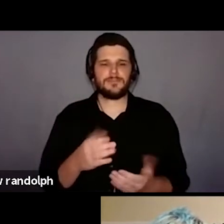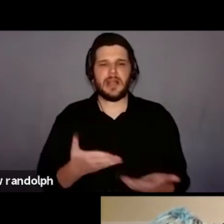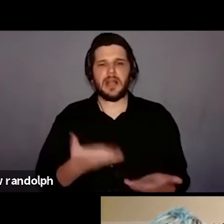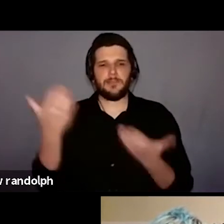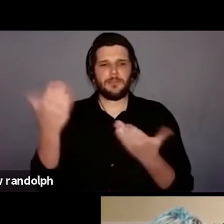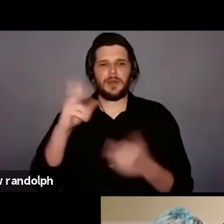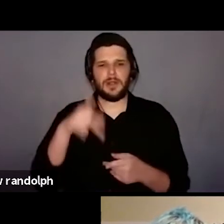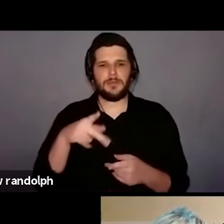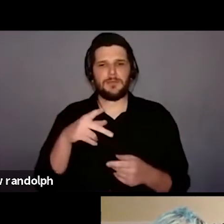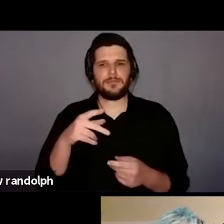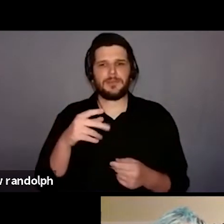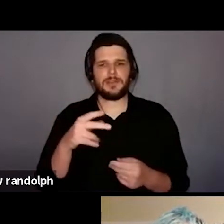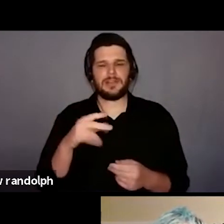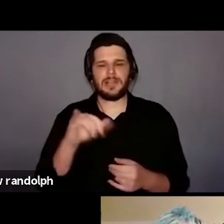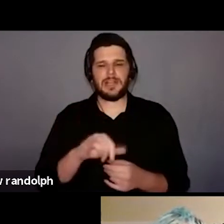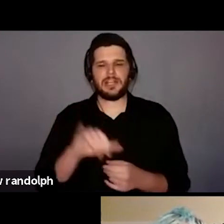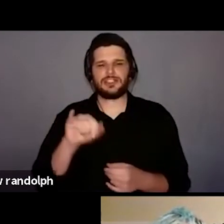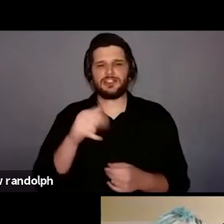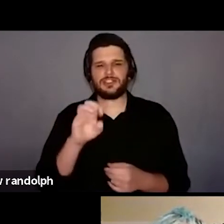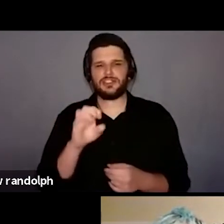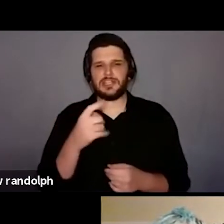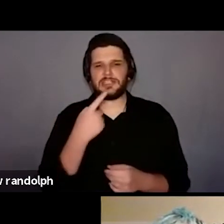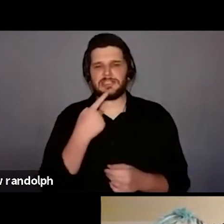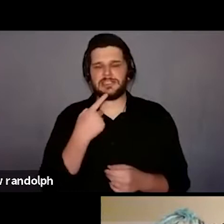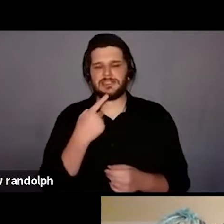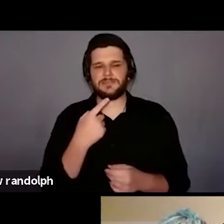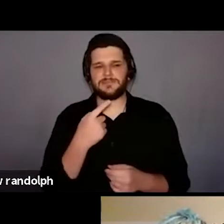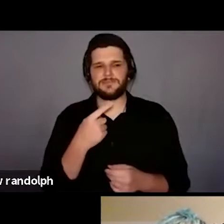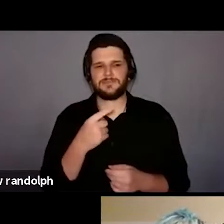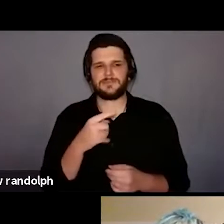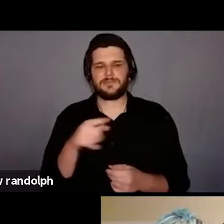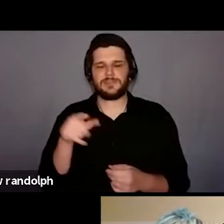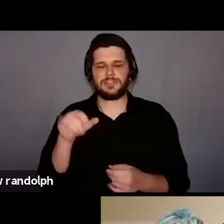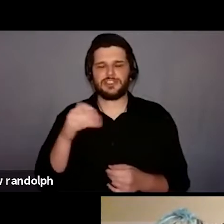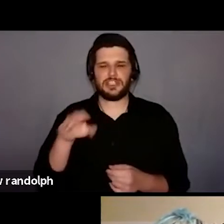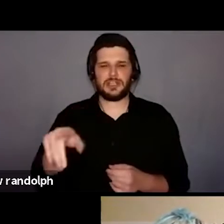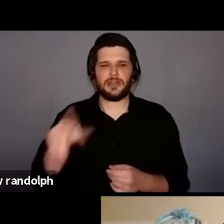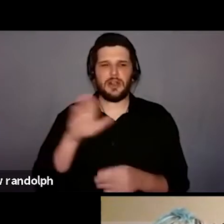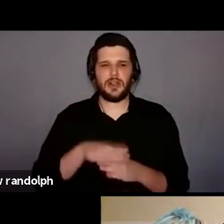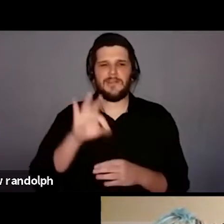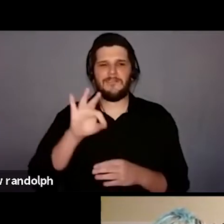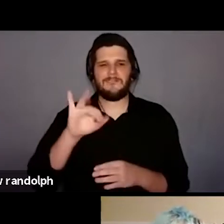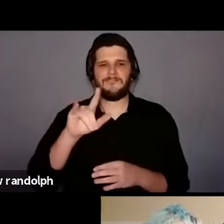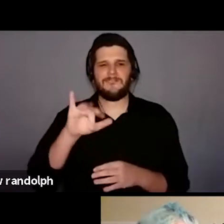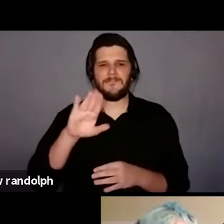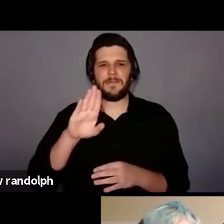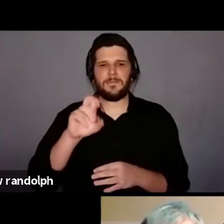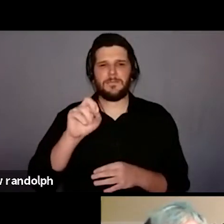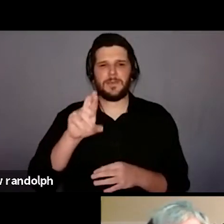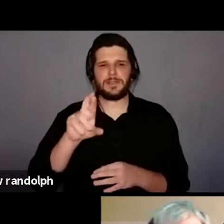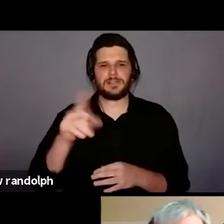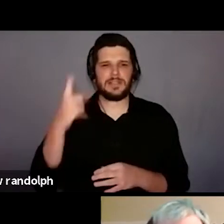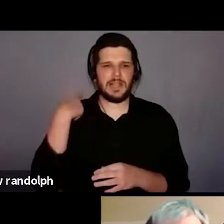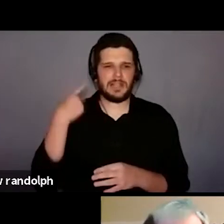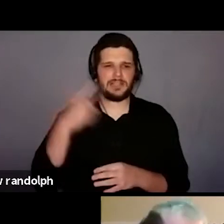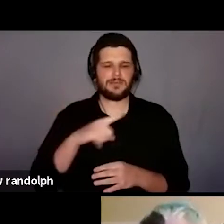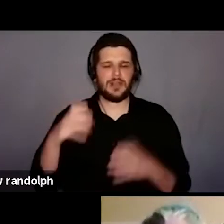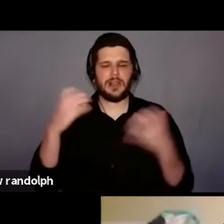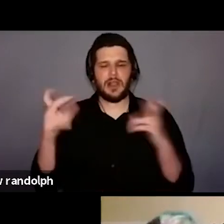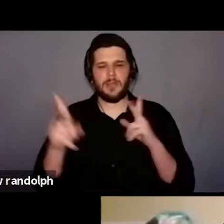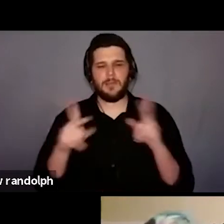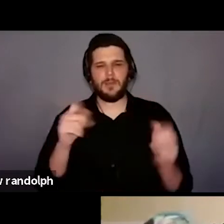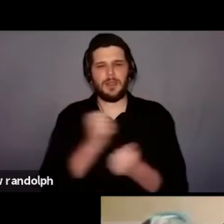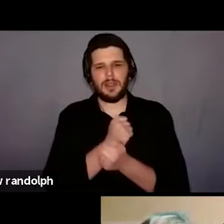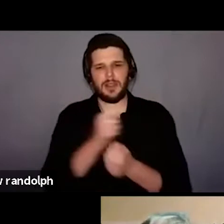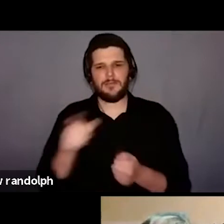something that Jane said, and Jane was on the Filibuster last week, and a lot of people love Jane,